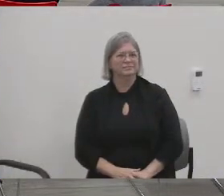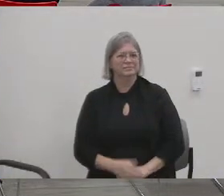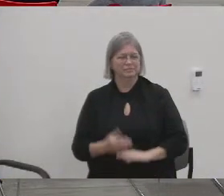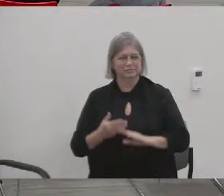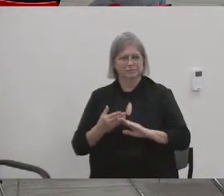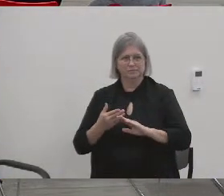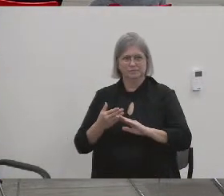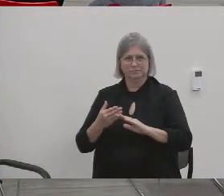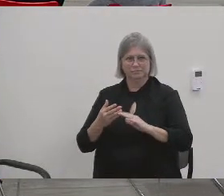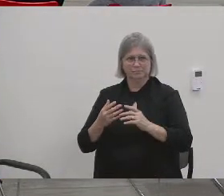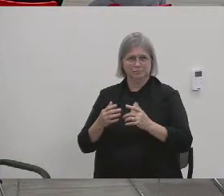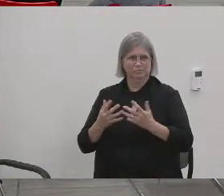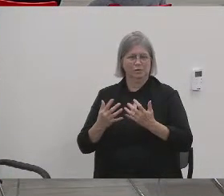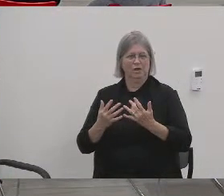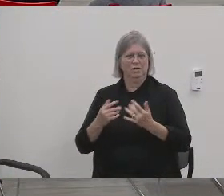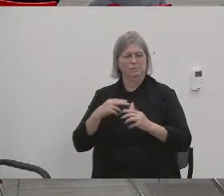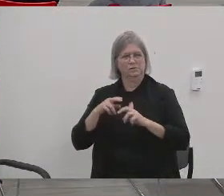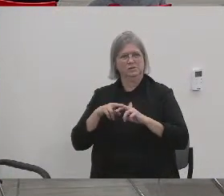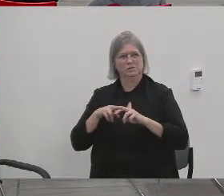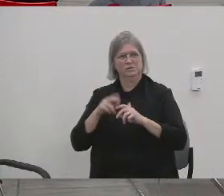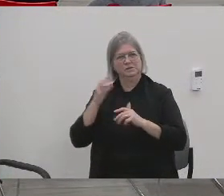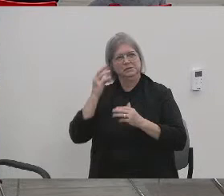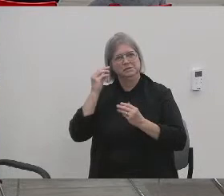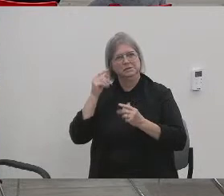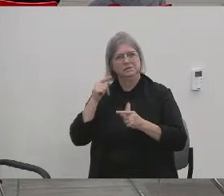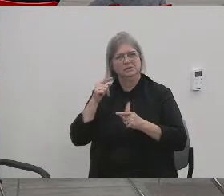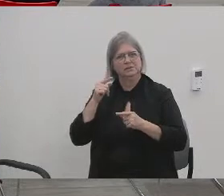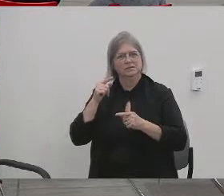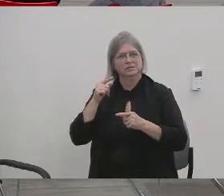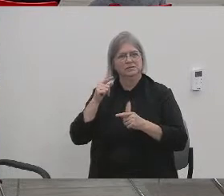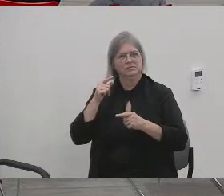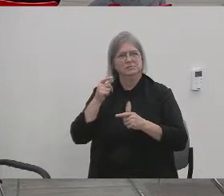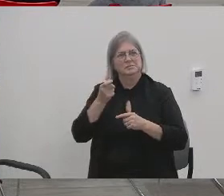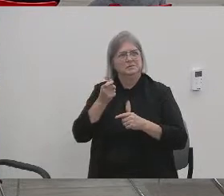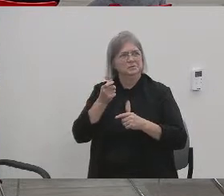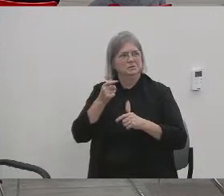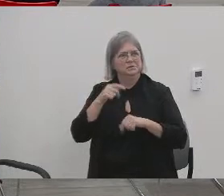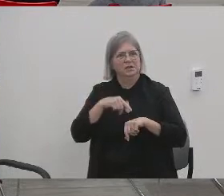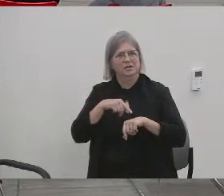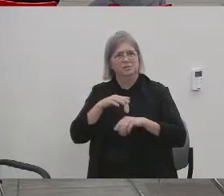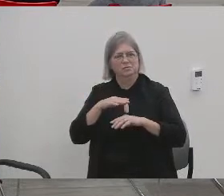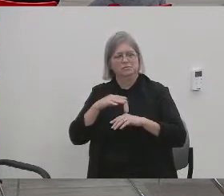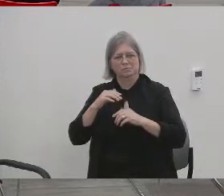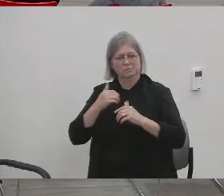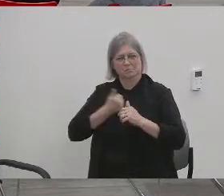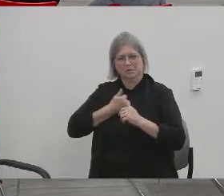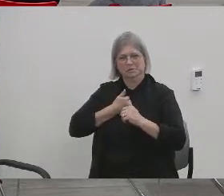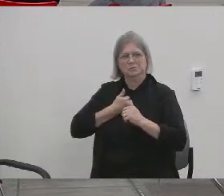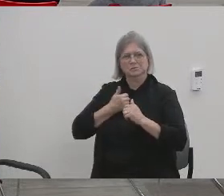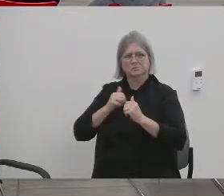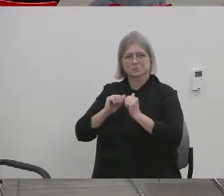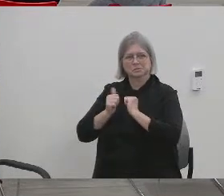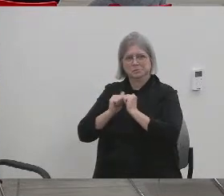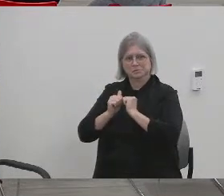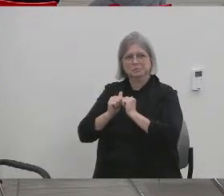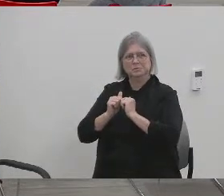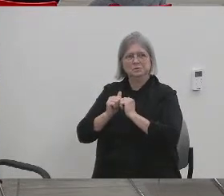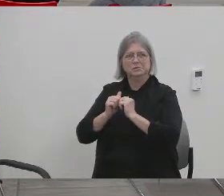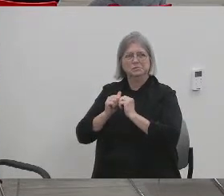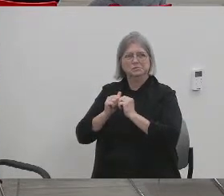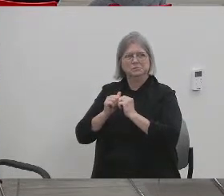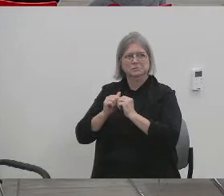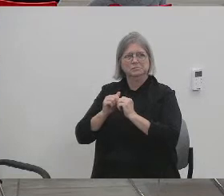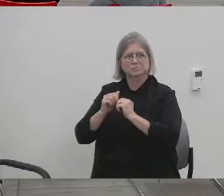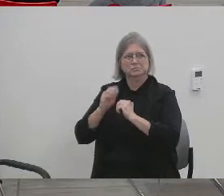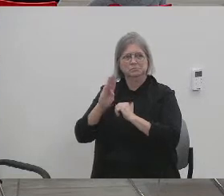I was sitting here thinking, and having spent a little time on the athletic side of the house, as everybody knows, I was on the athletic booster